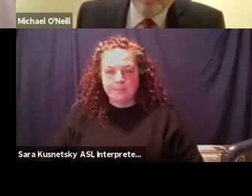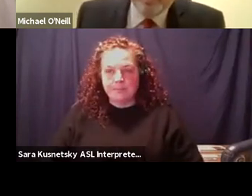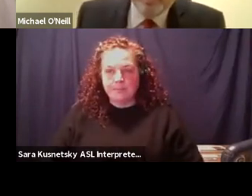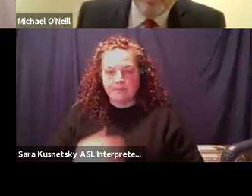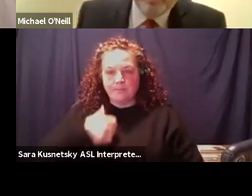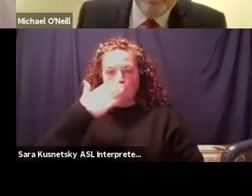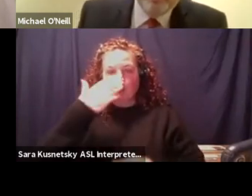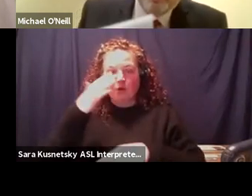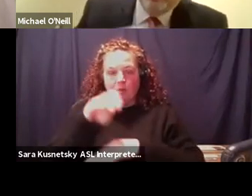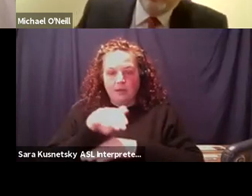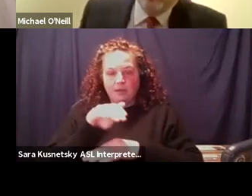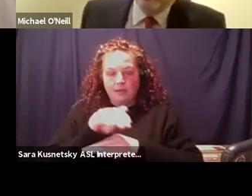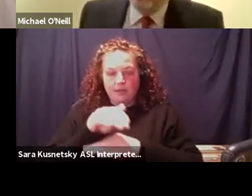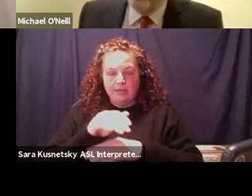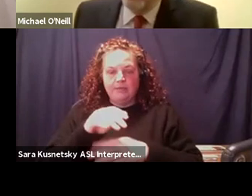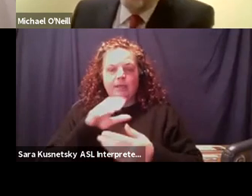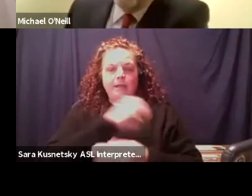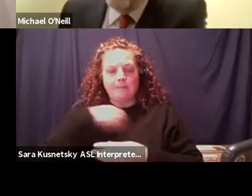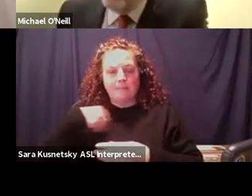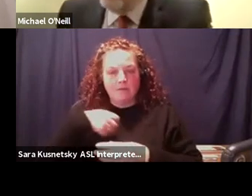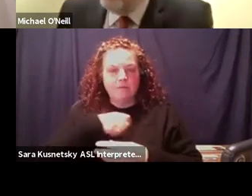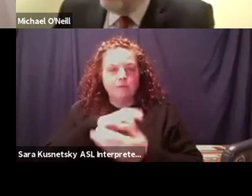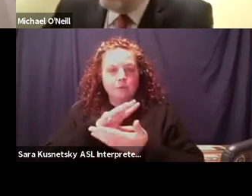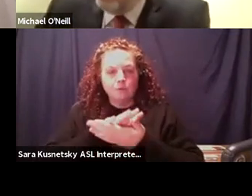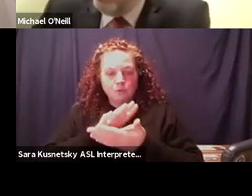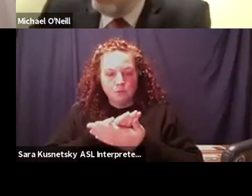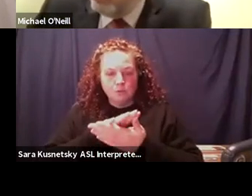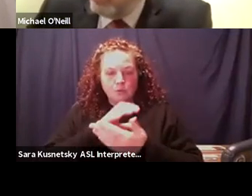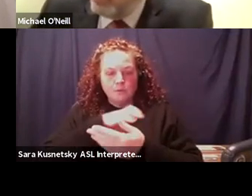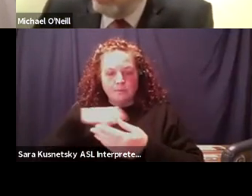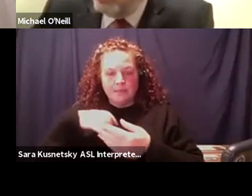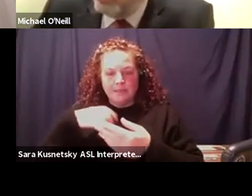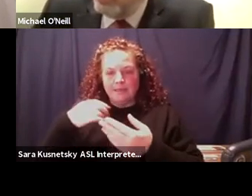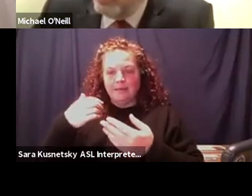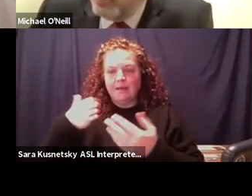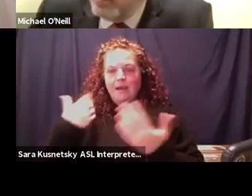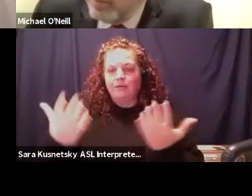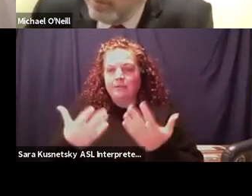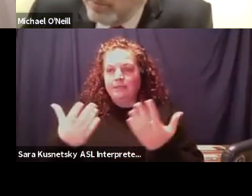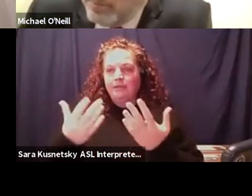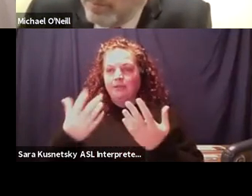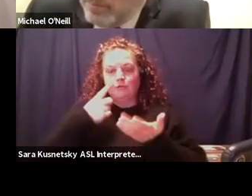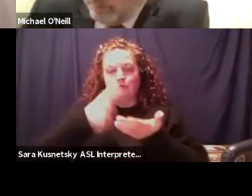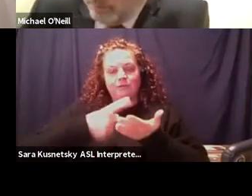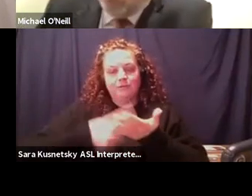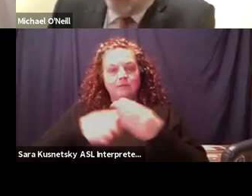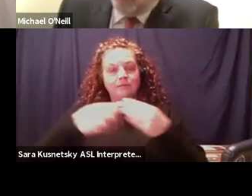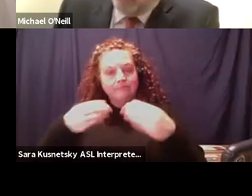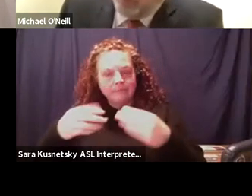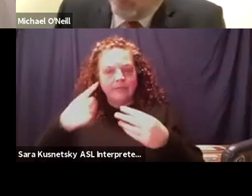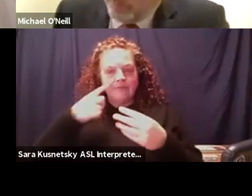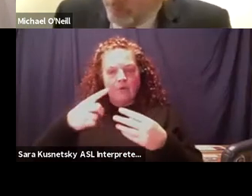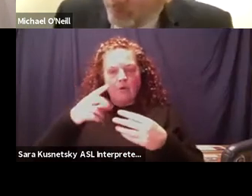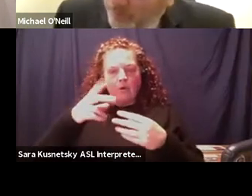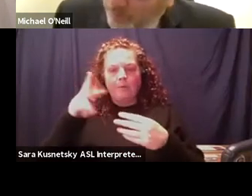Good evening, members of the Boston School Committee. Last Wednesday, I was here to discuss one of the policy flexibilities that BPS was requesting for the coming school year related